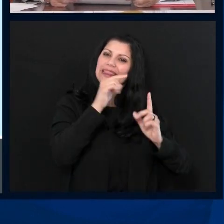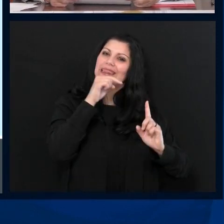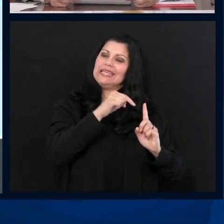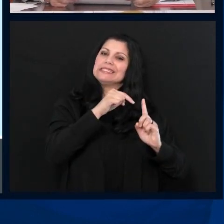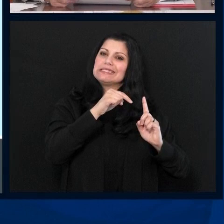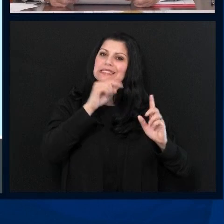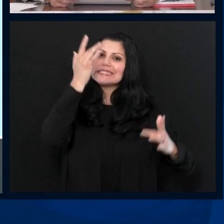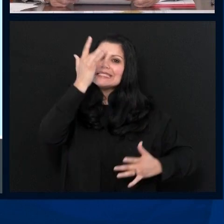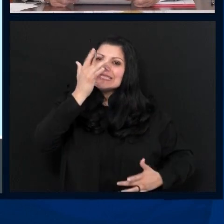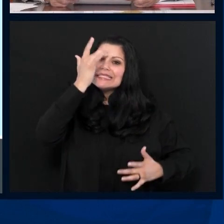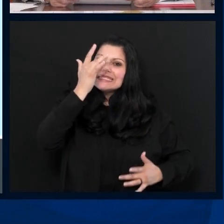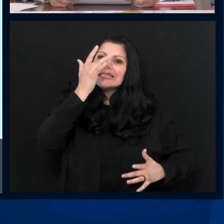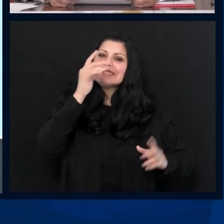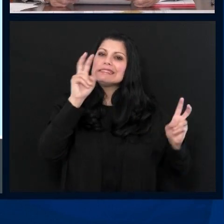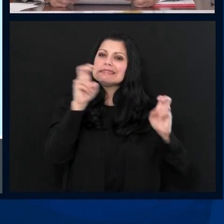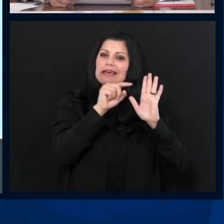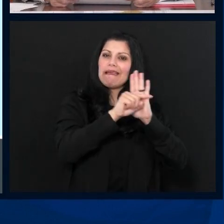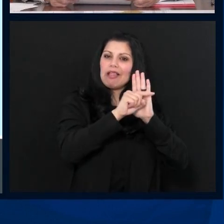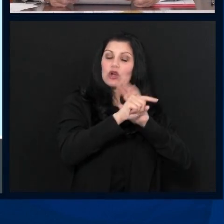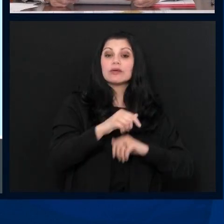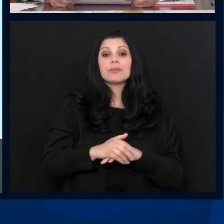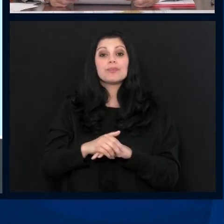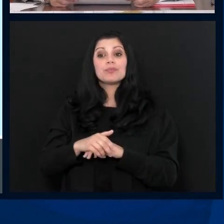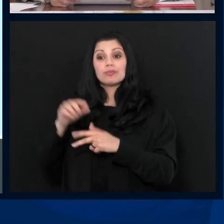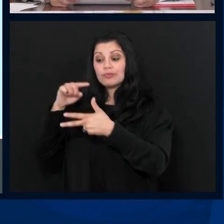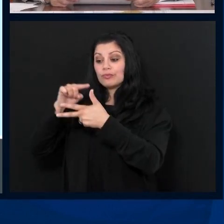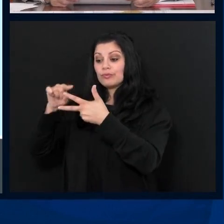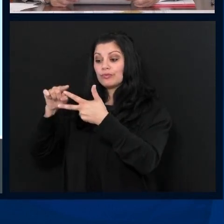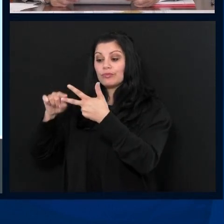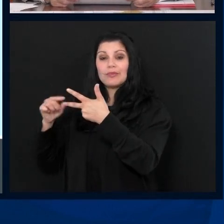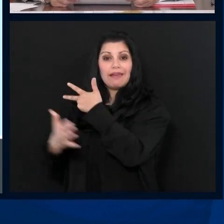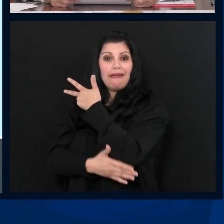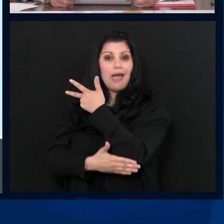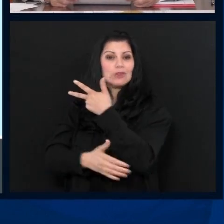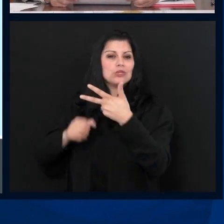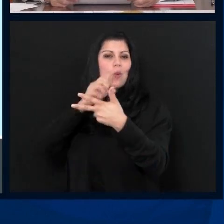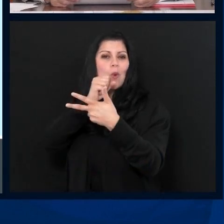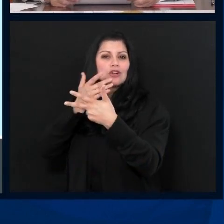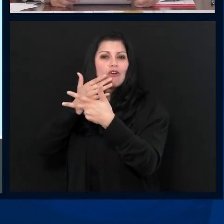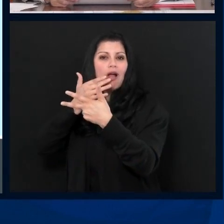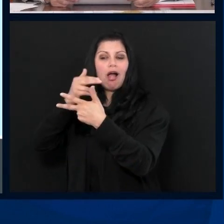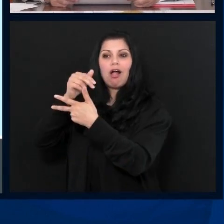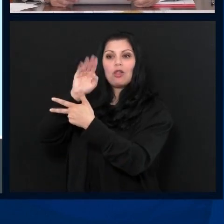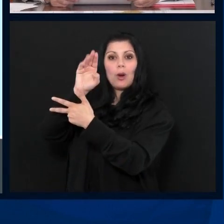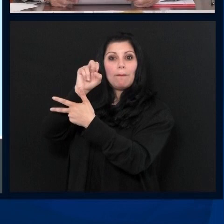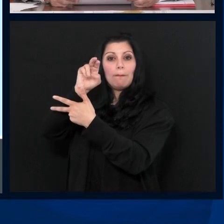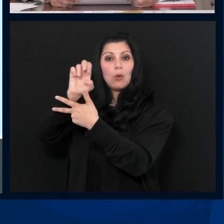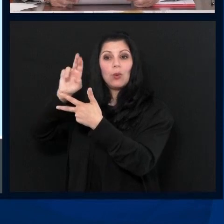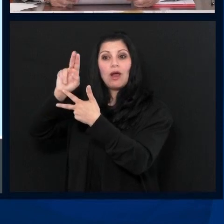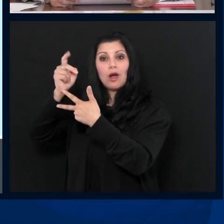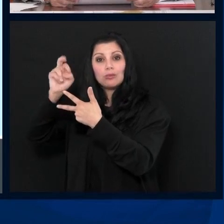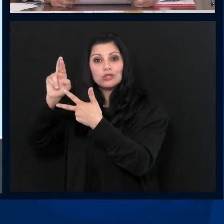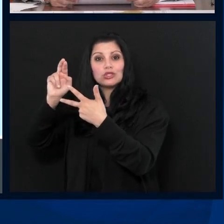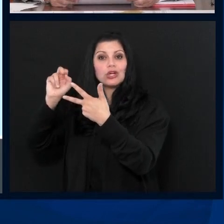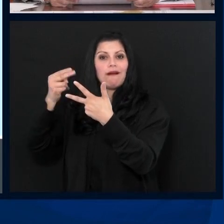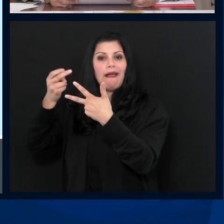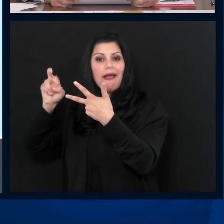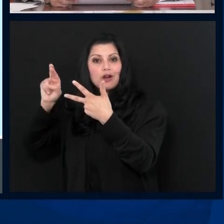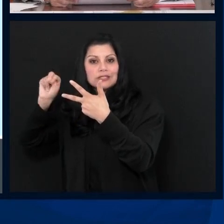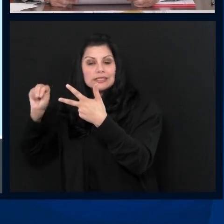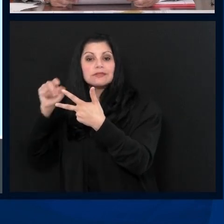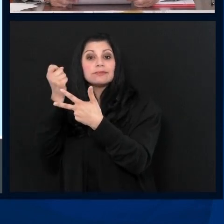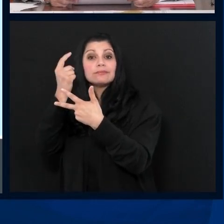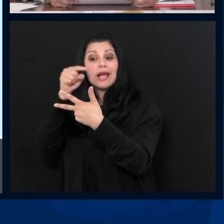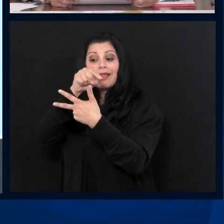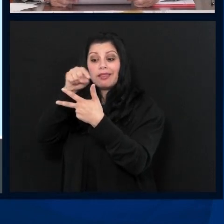on the counties that are in orange, Harrison, Upshur, and Boone counties, all these counties that are in